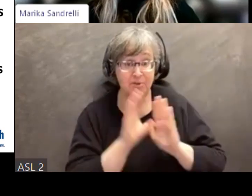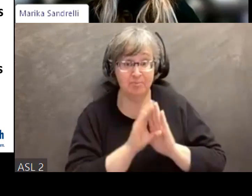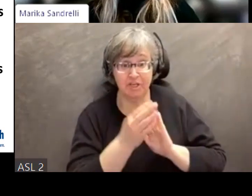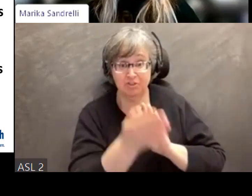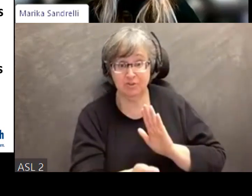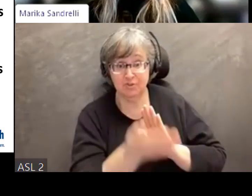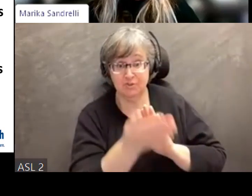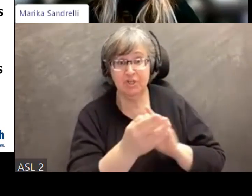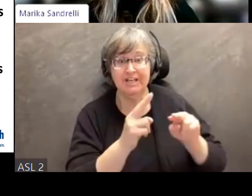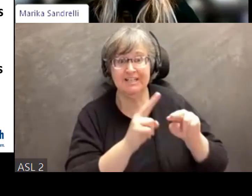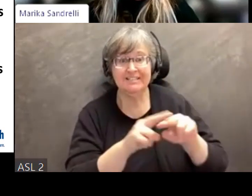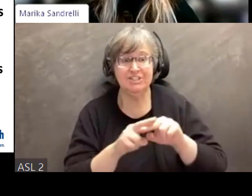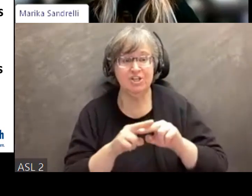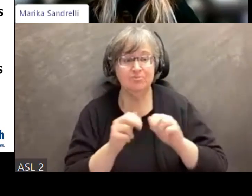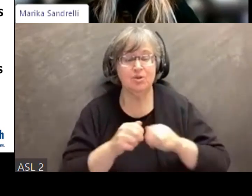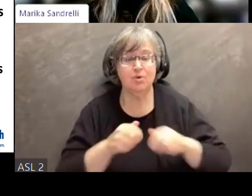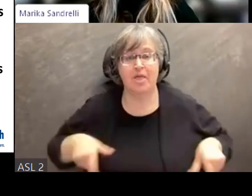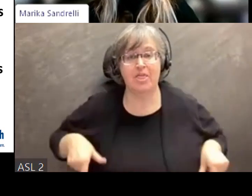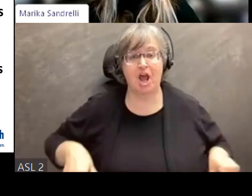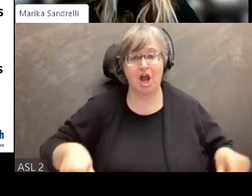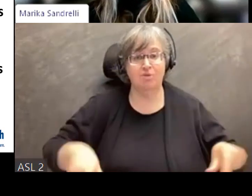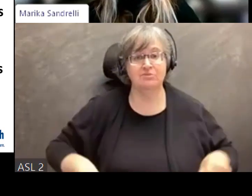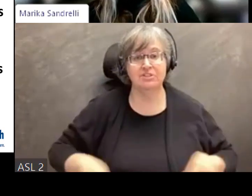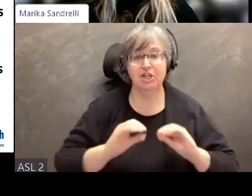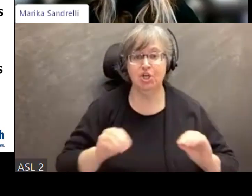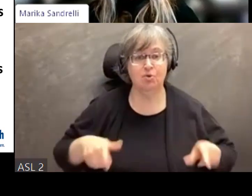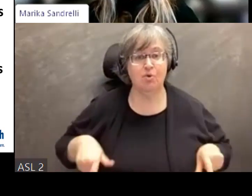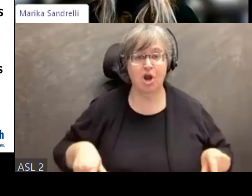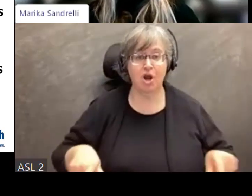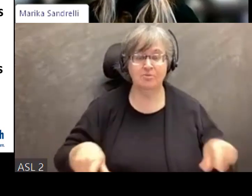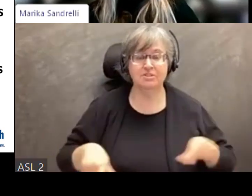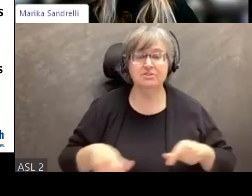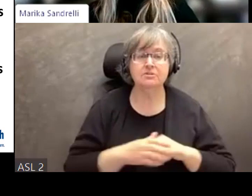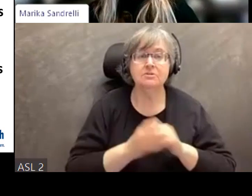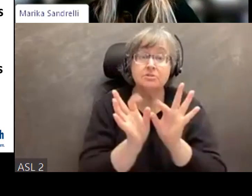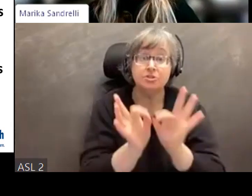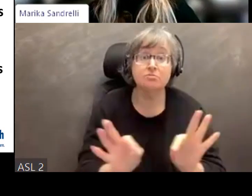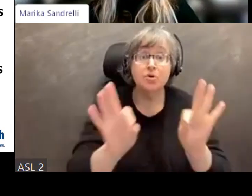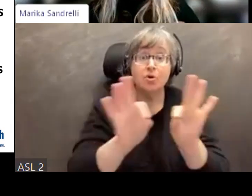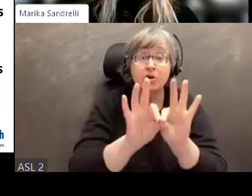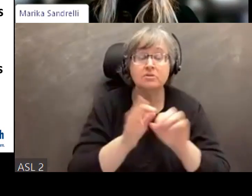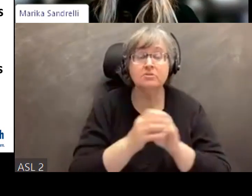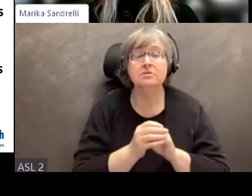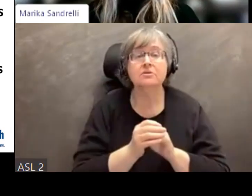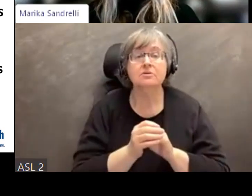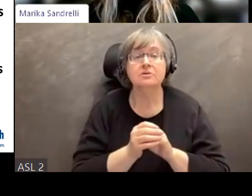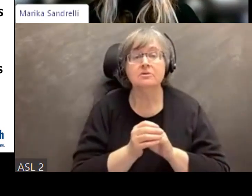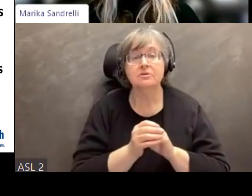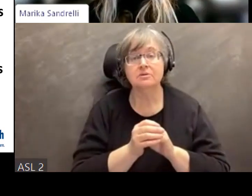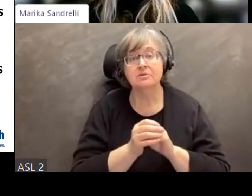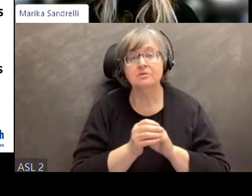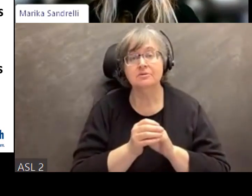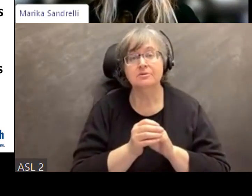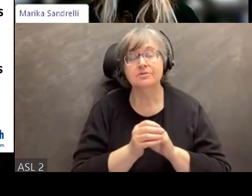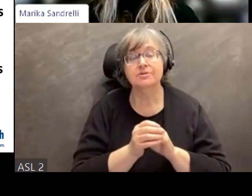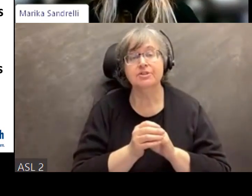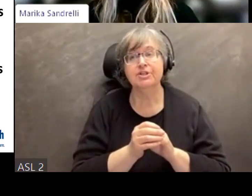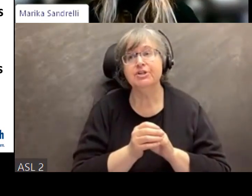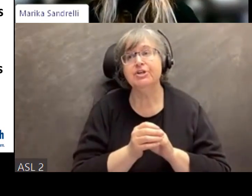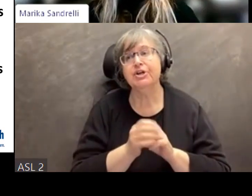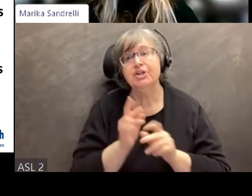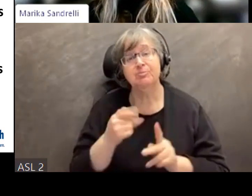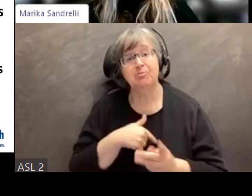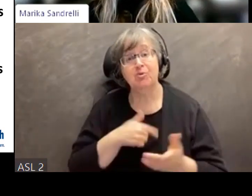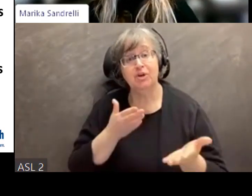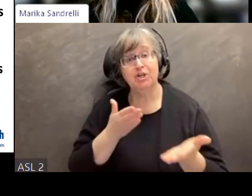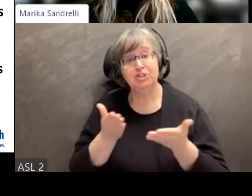You can see in this picture here, you have chairs with arms and without arms. And that's important because we learned